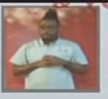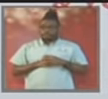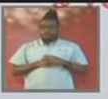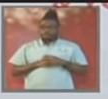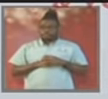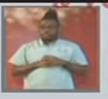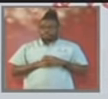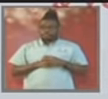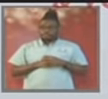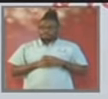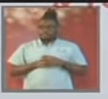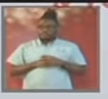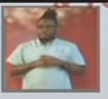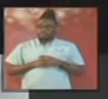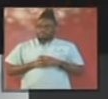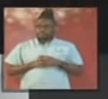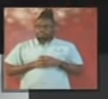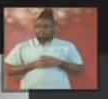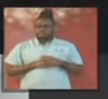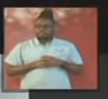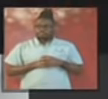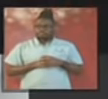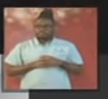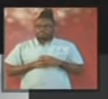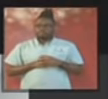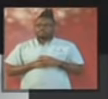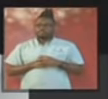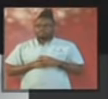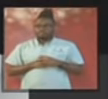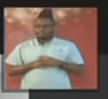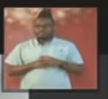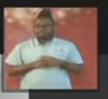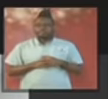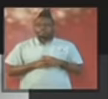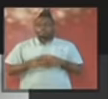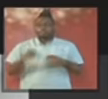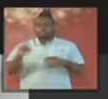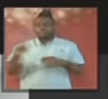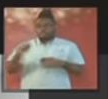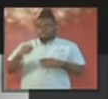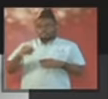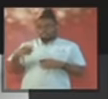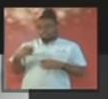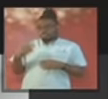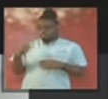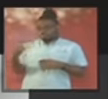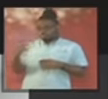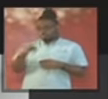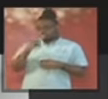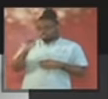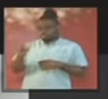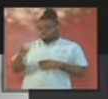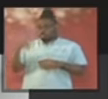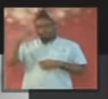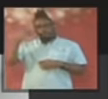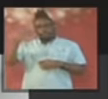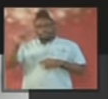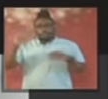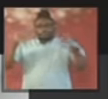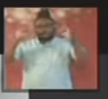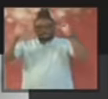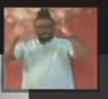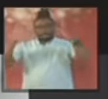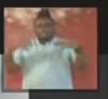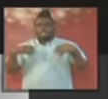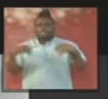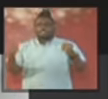Hi, morning everyone. Rashad Khan, Guardian Media Limited. Okay, so my 2 questions this morning are for the Minister of Health. So